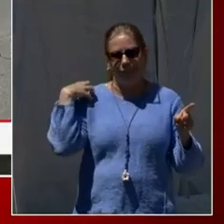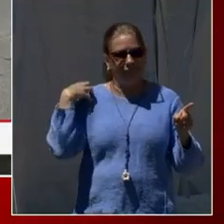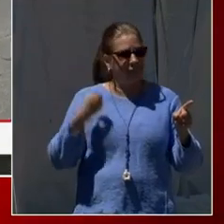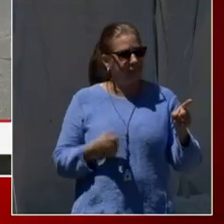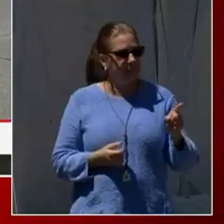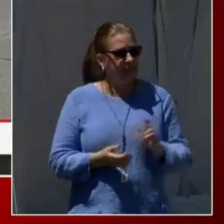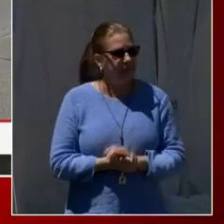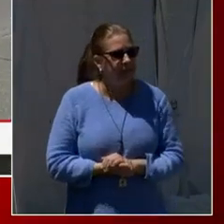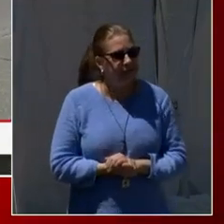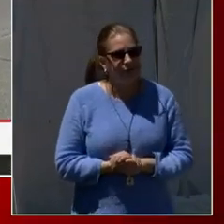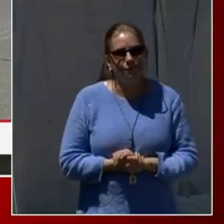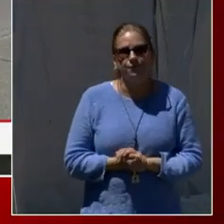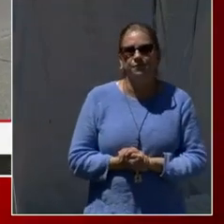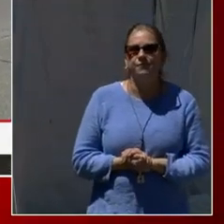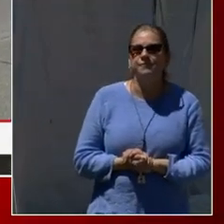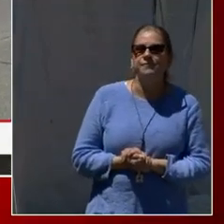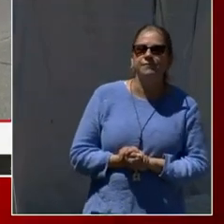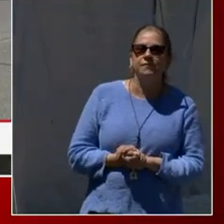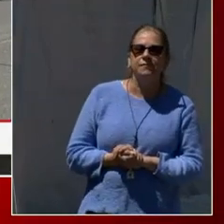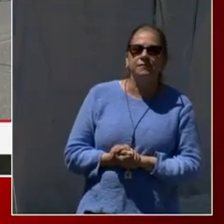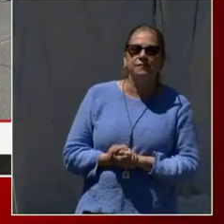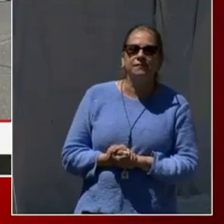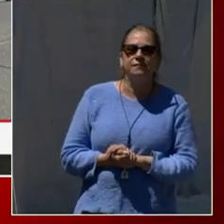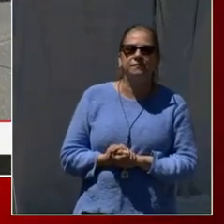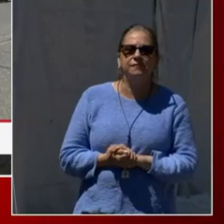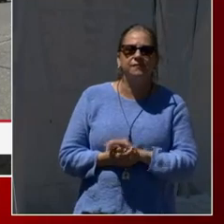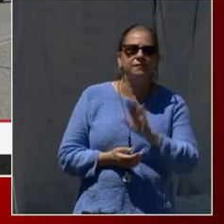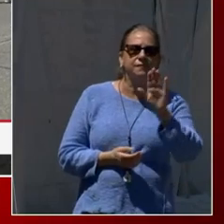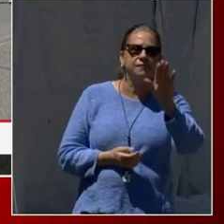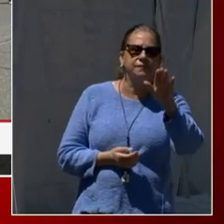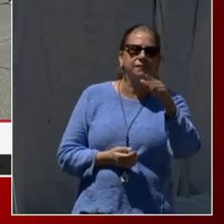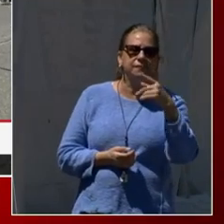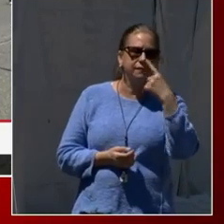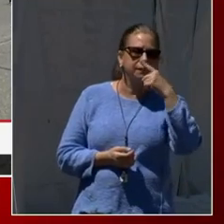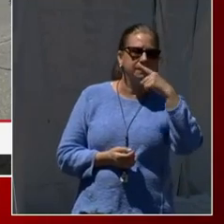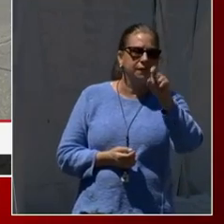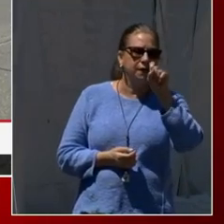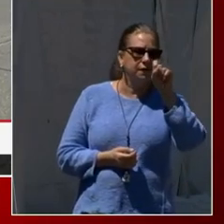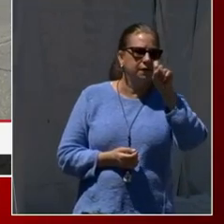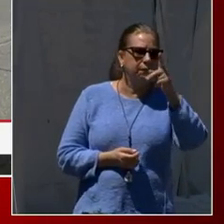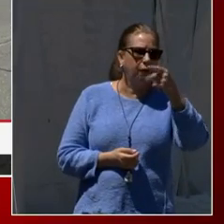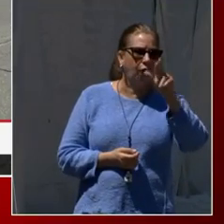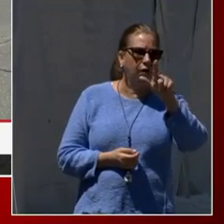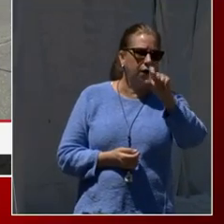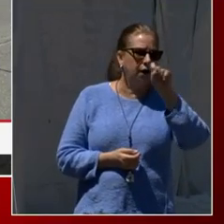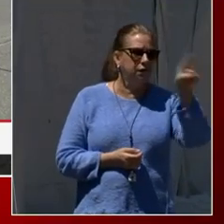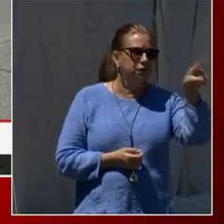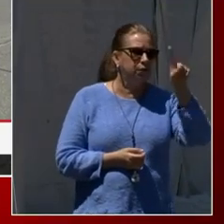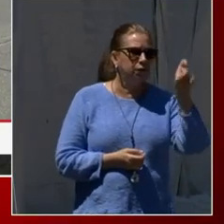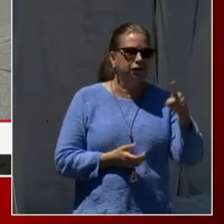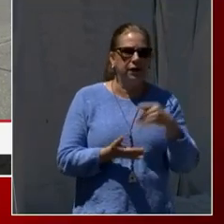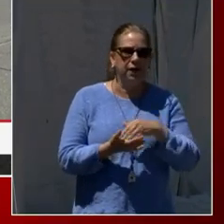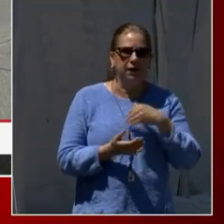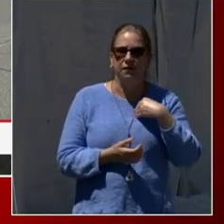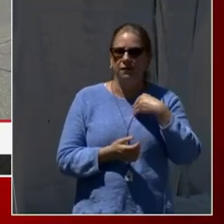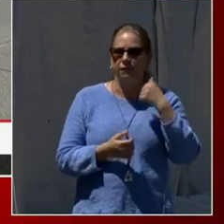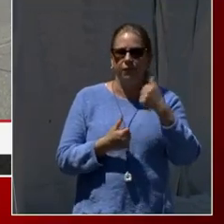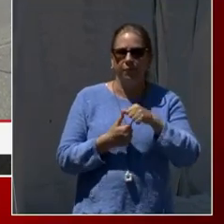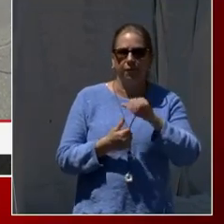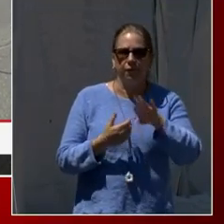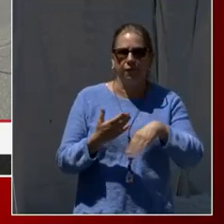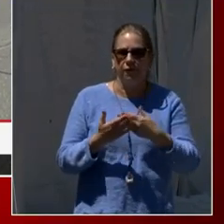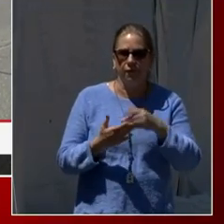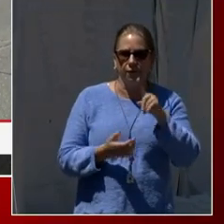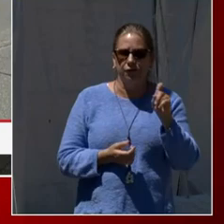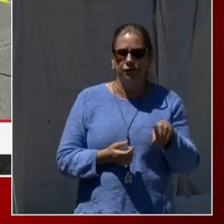Paul, I couldn't hear your whole question. Can you ask it again? Sure, Chief. Did you have at any time last night incidences in which you had